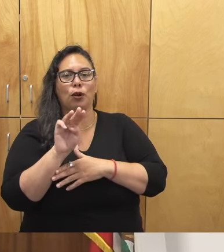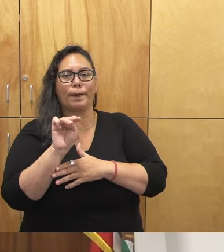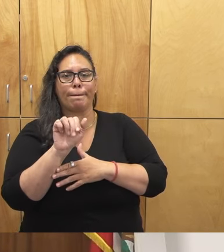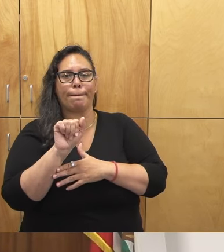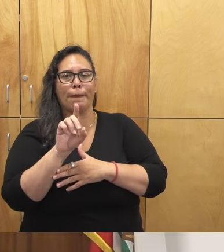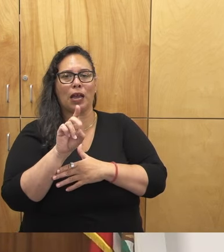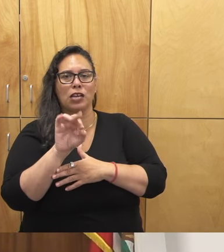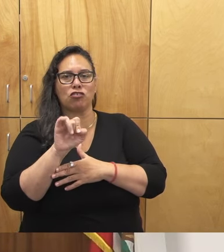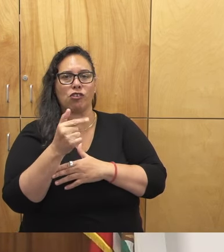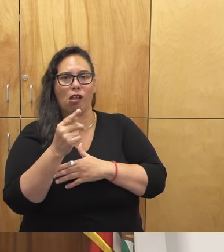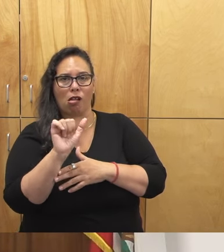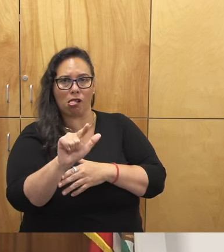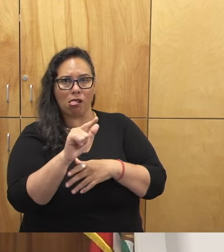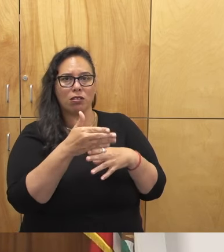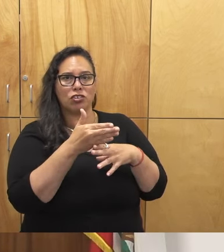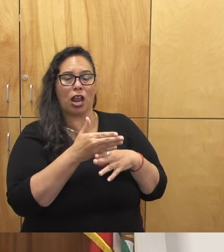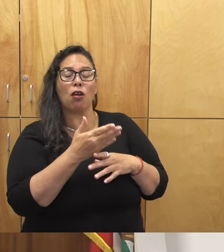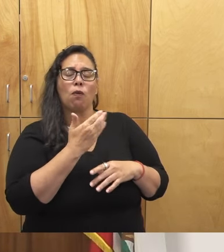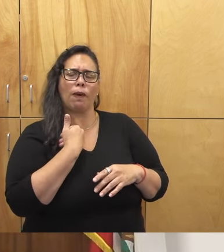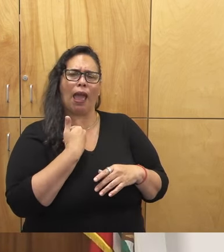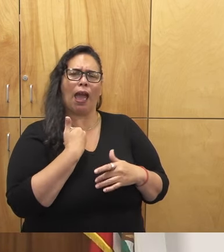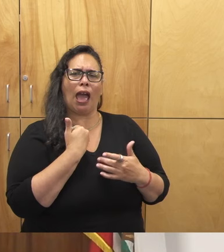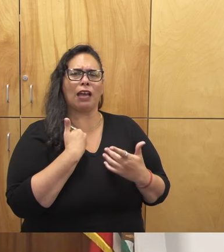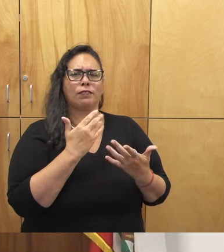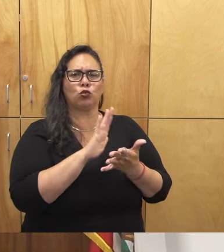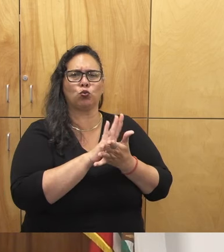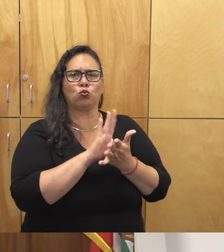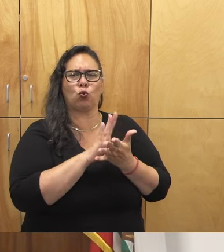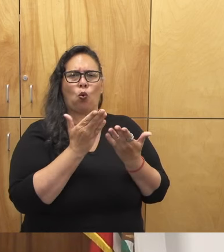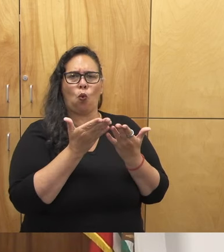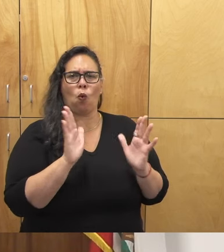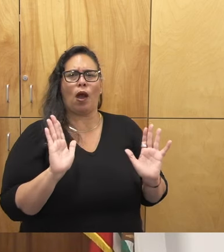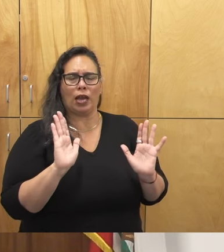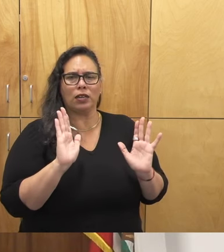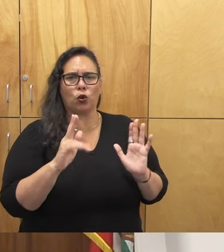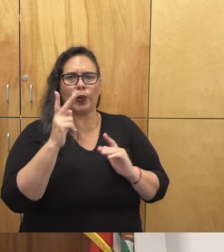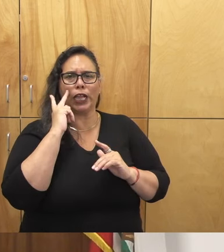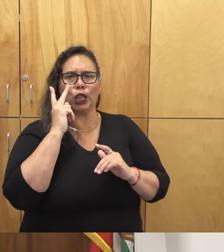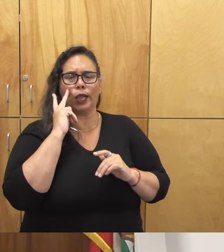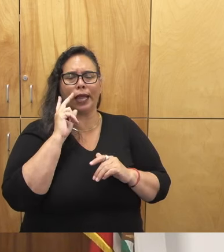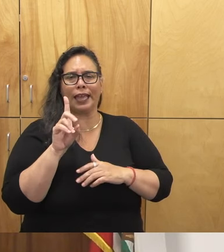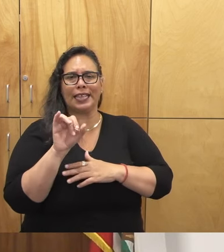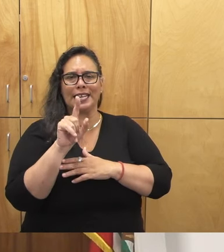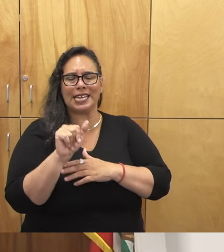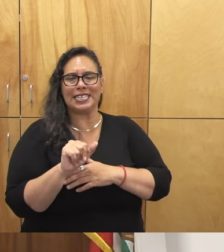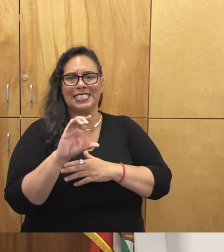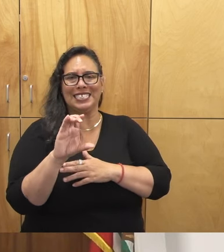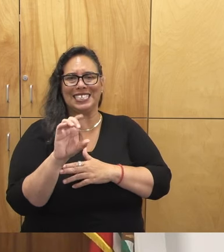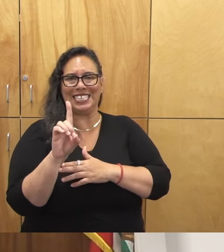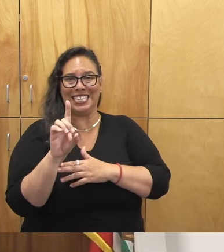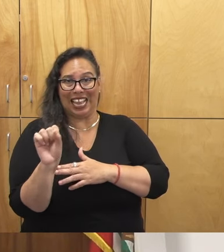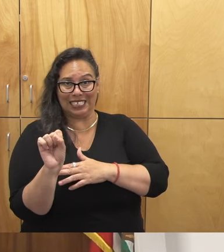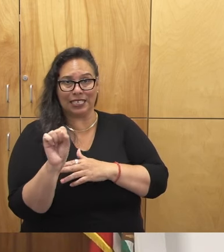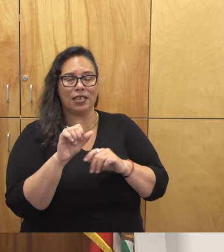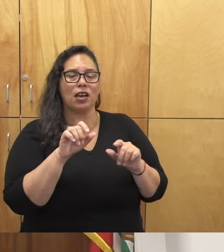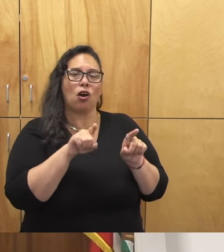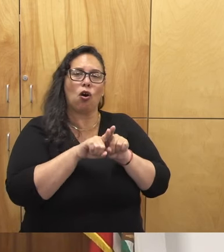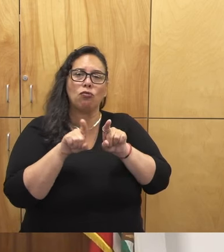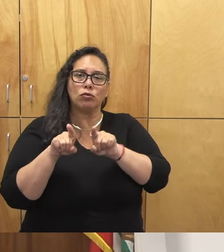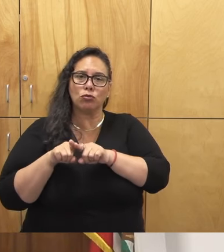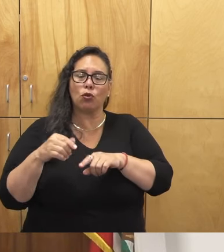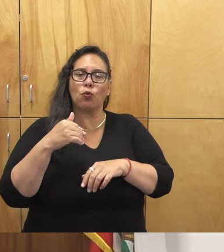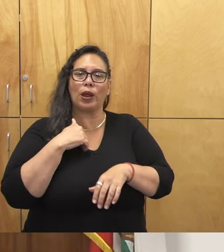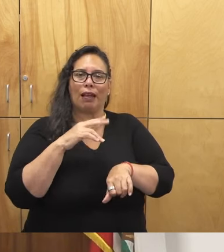have, as a part of our system school-wide, where we're looking at the data in the CDS, but we also have